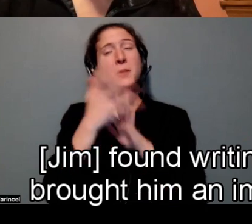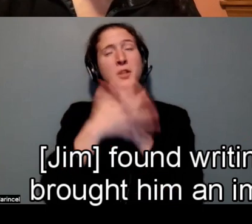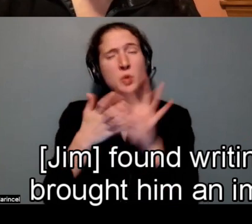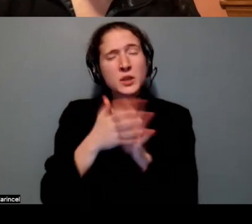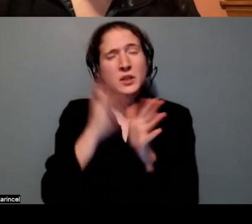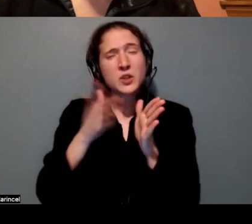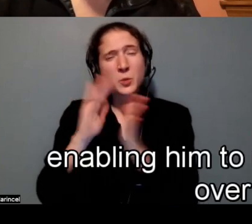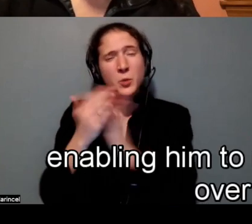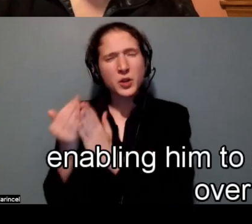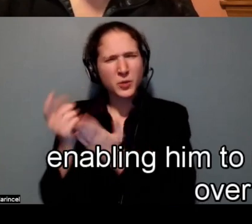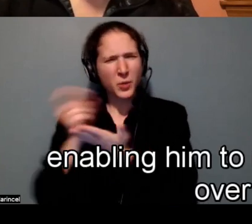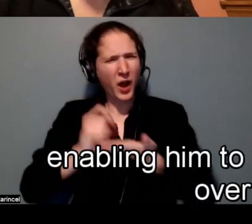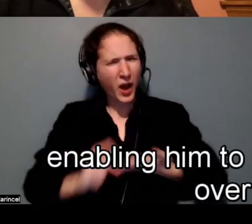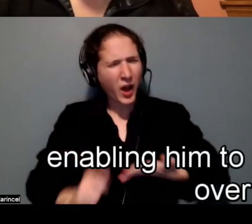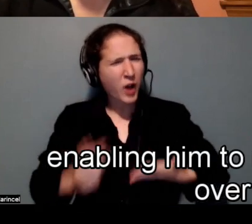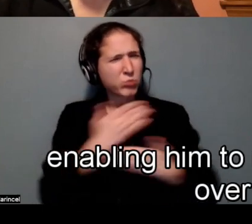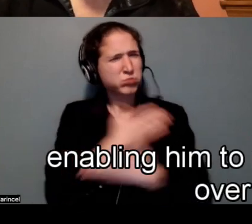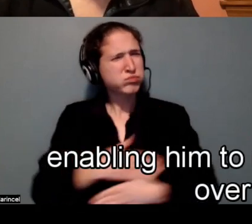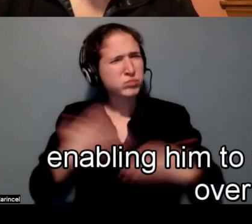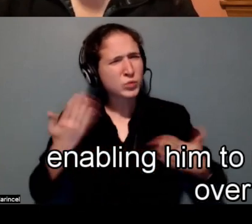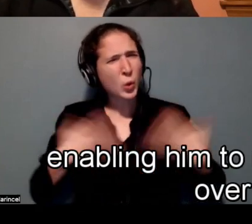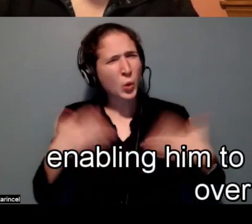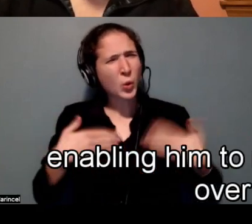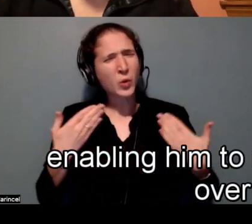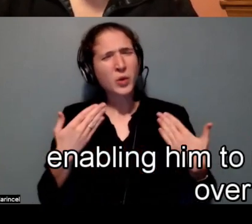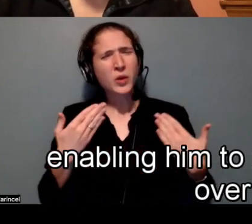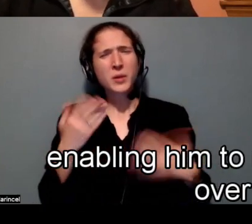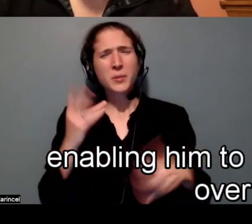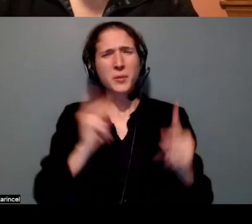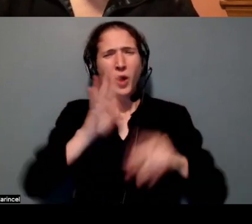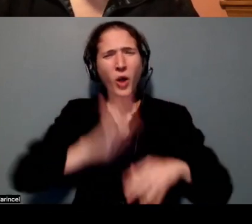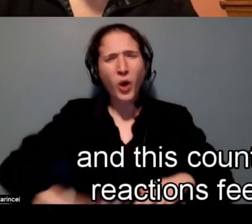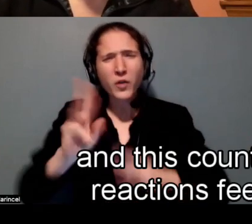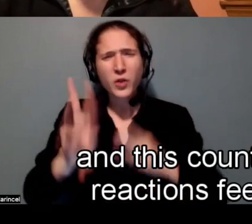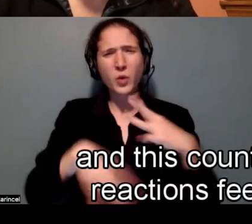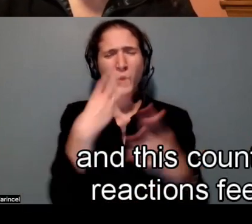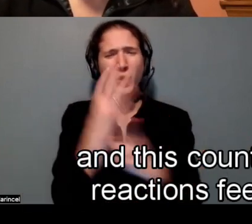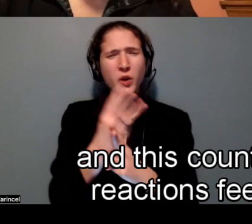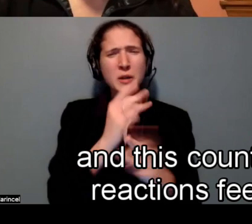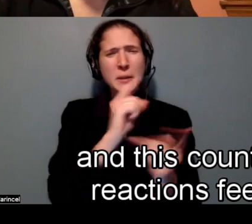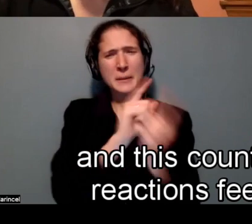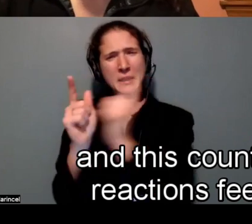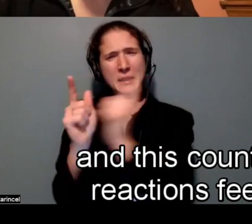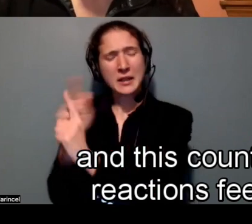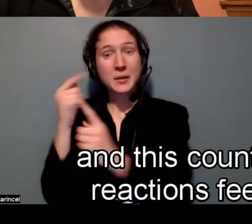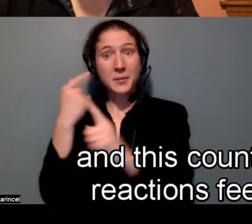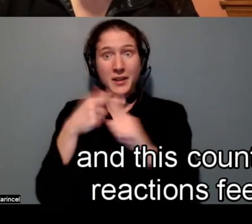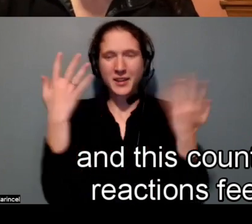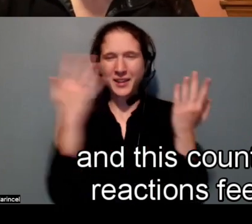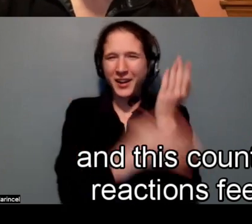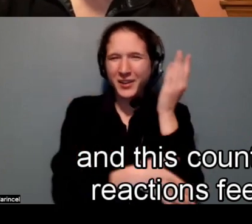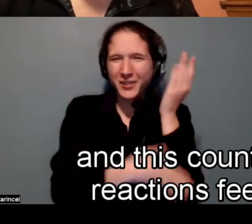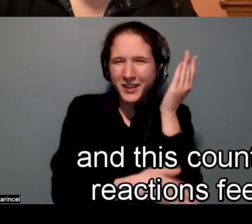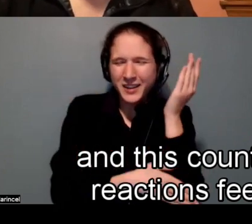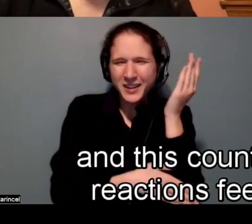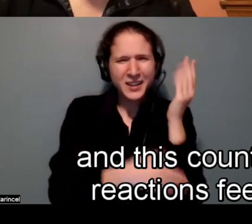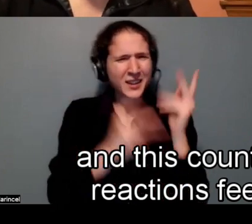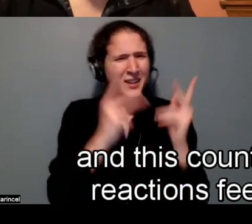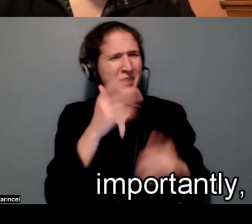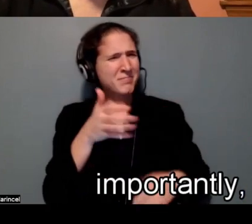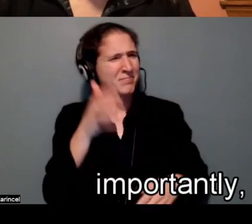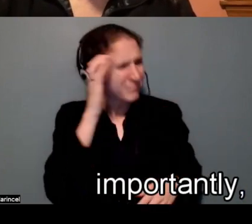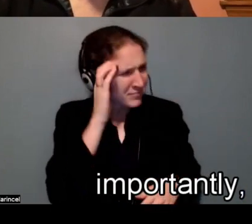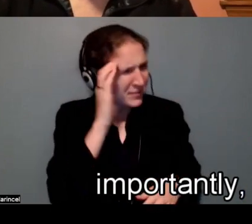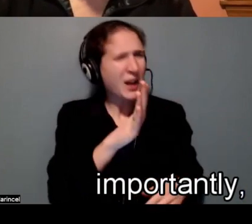amount of joy, enabling him to meet people from all over the world and this country, listening to the reactions, feedback, and